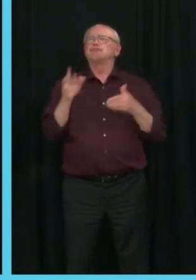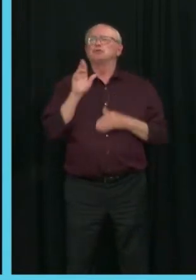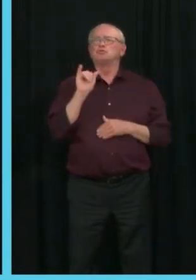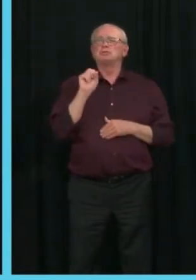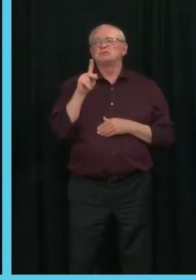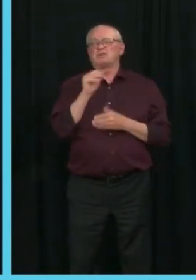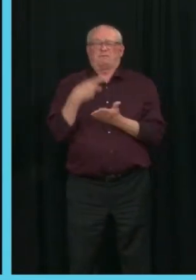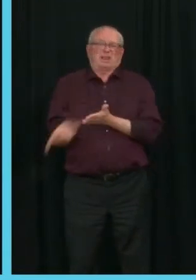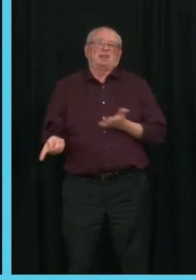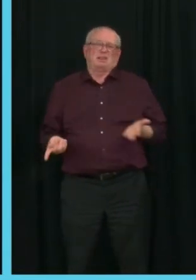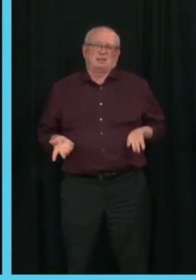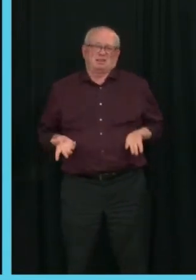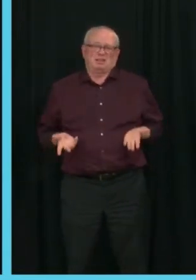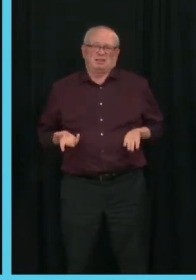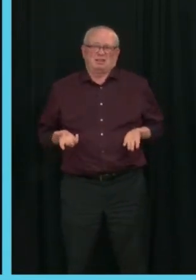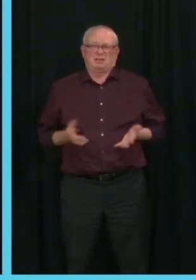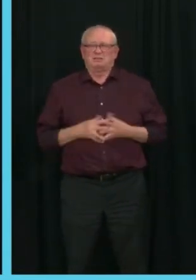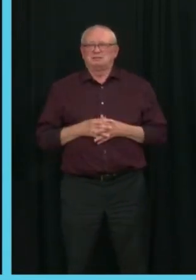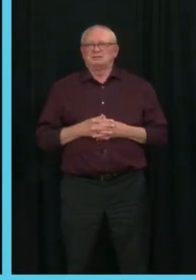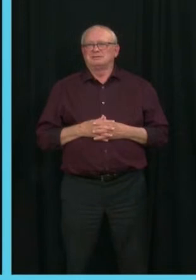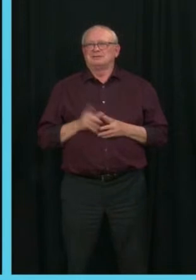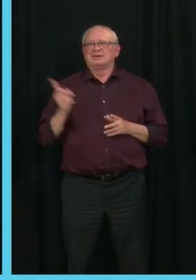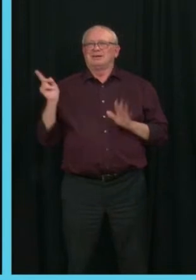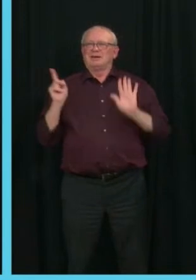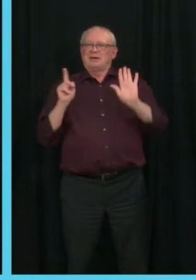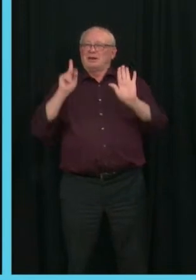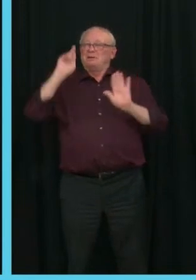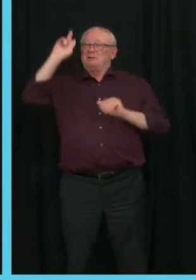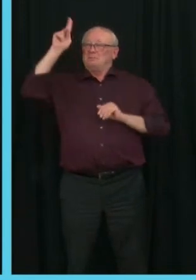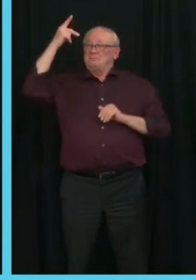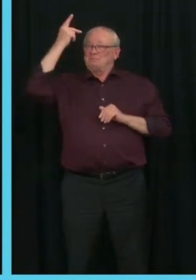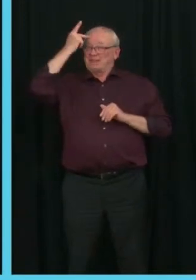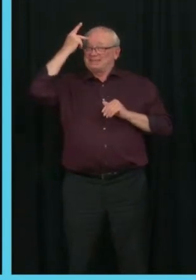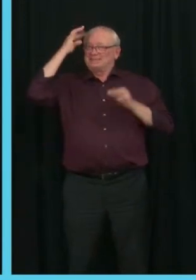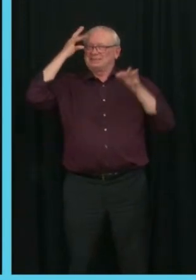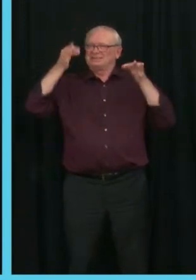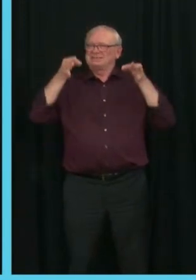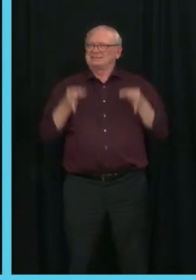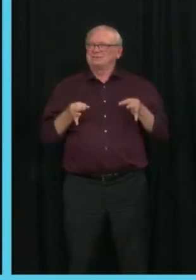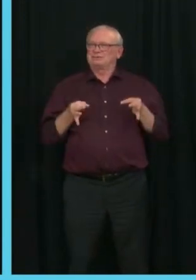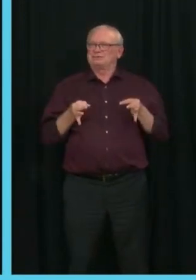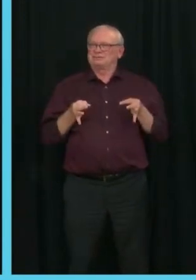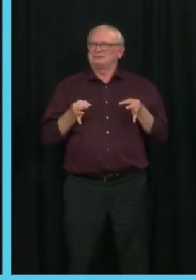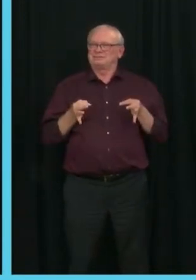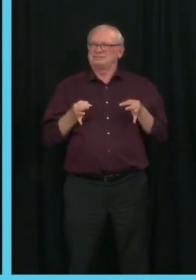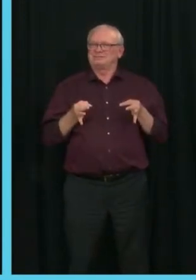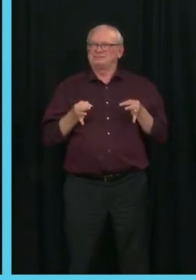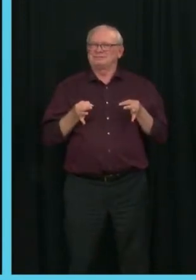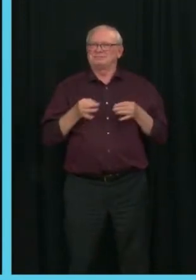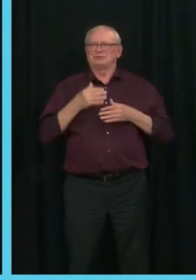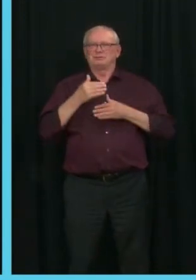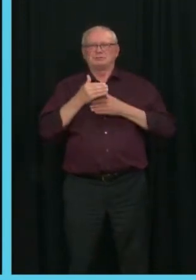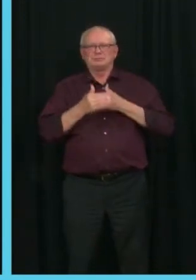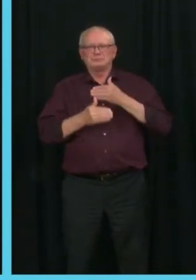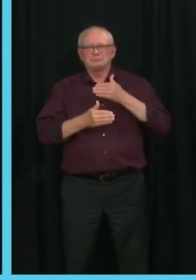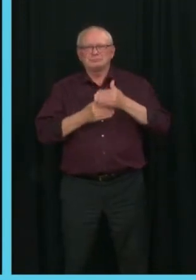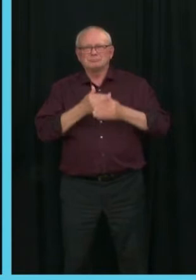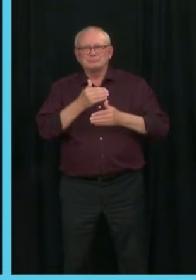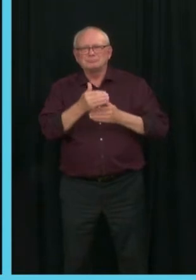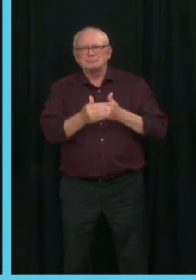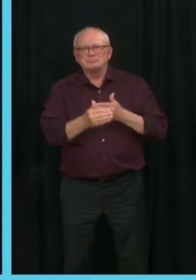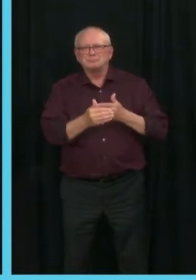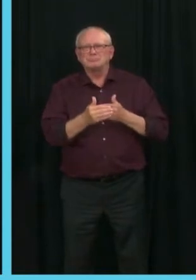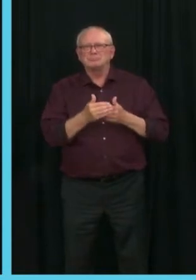was a political decision to use a regulatory power, the presidential permit over pipelines,